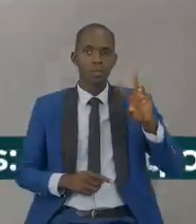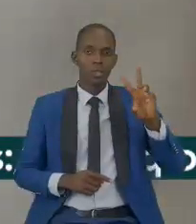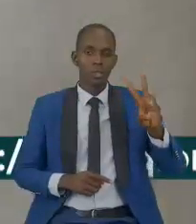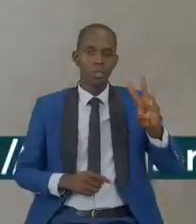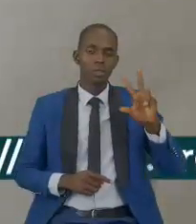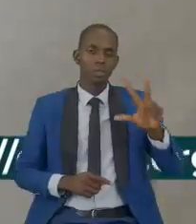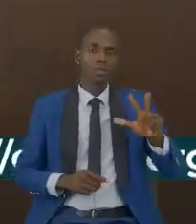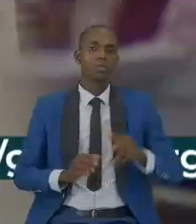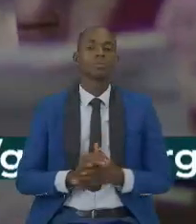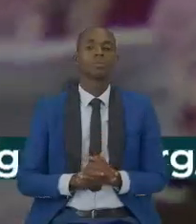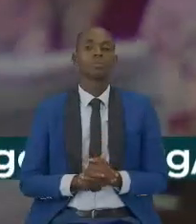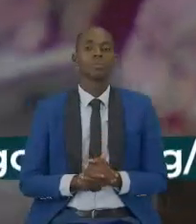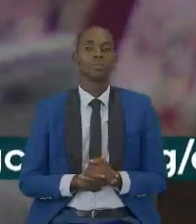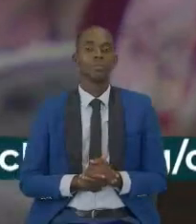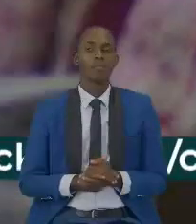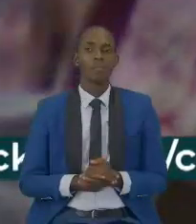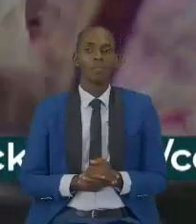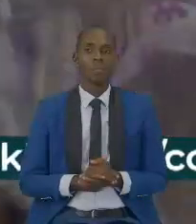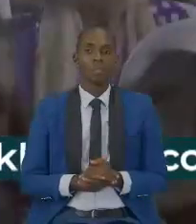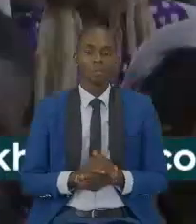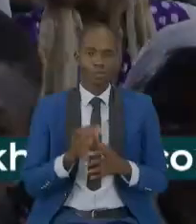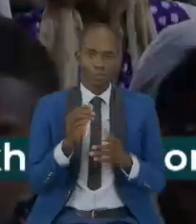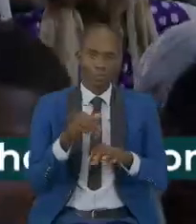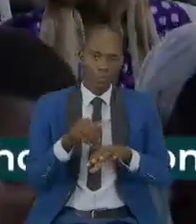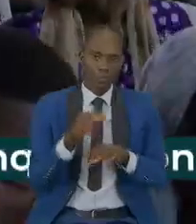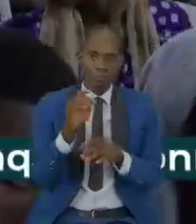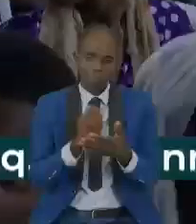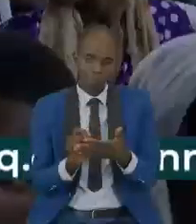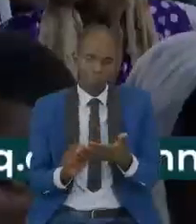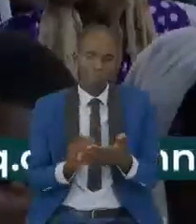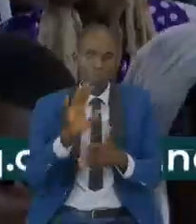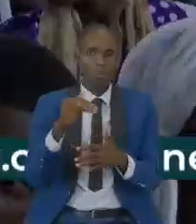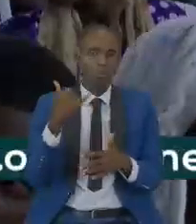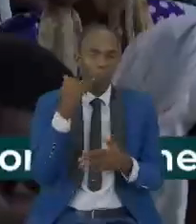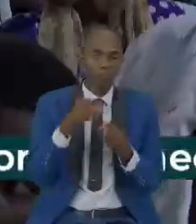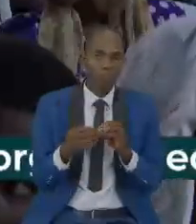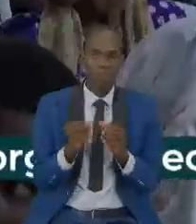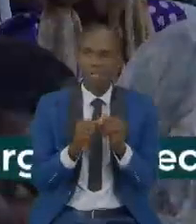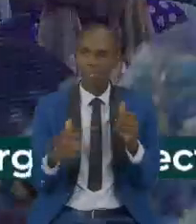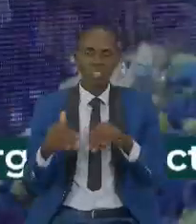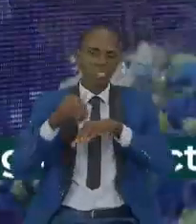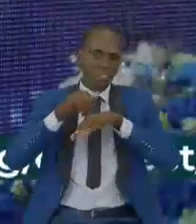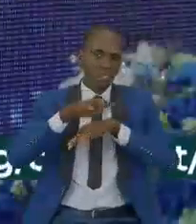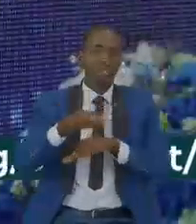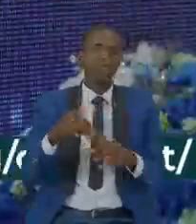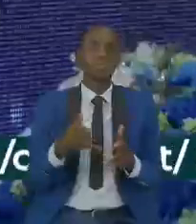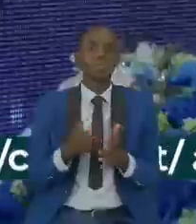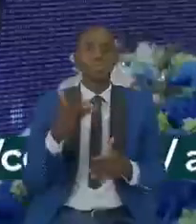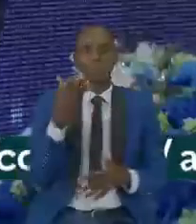+234-915-444-9263. Counselors, please, let's be smart about it. None of us should be sitting down